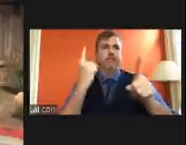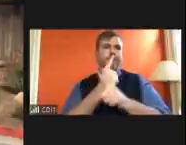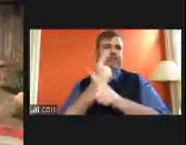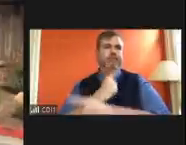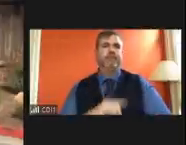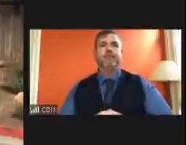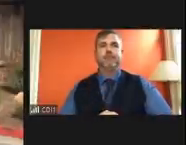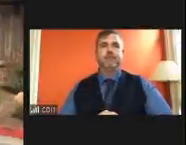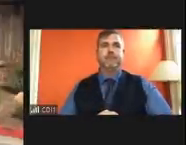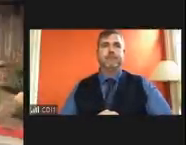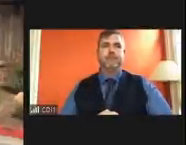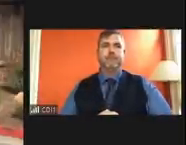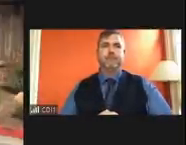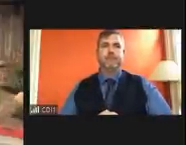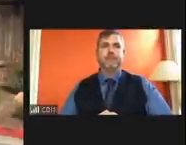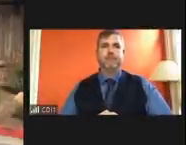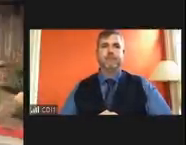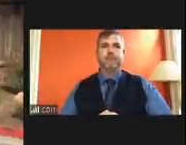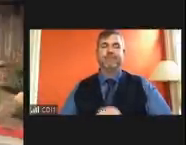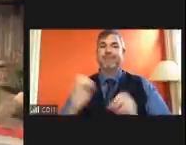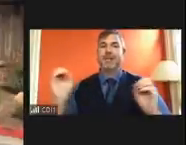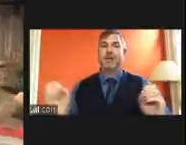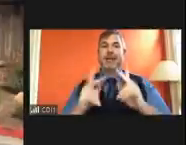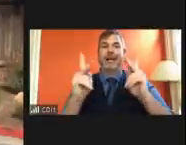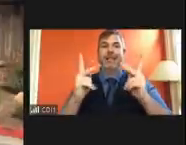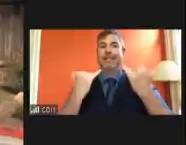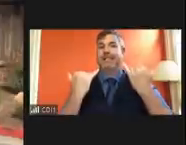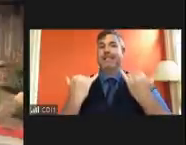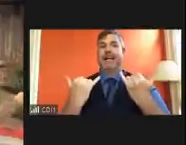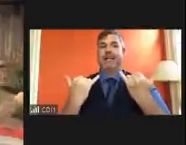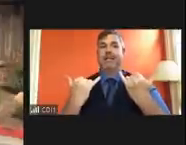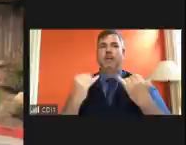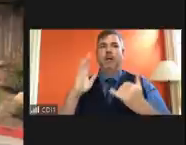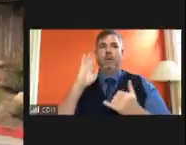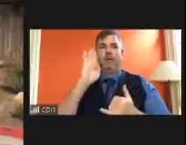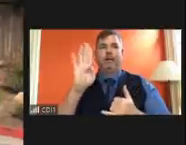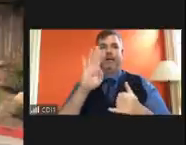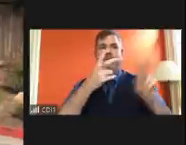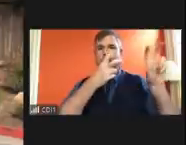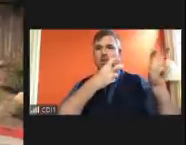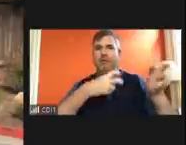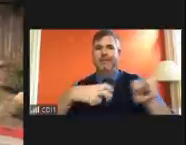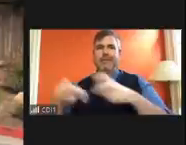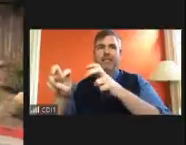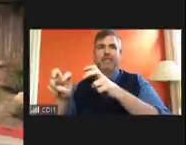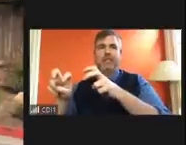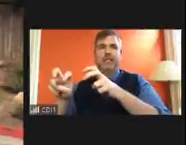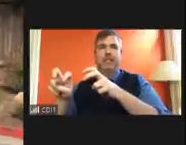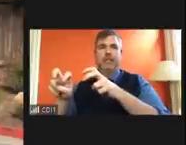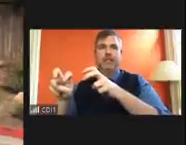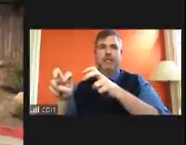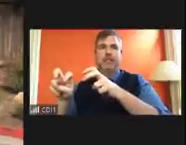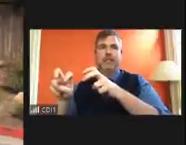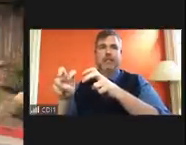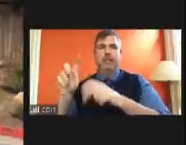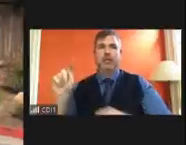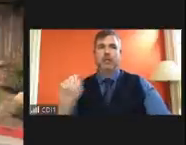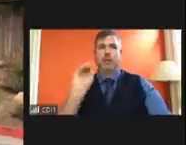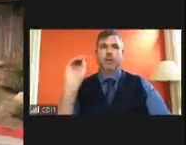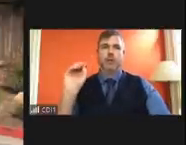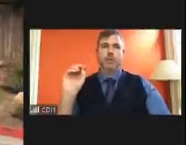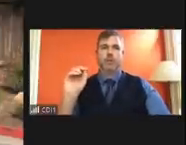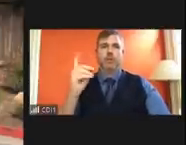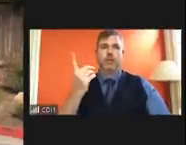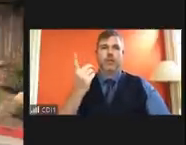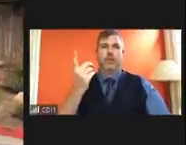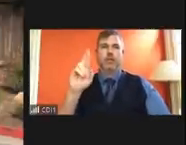it. Okay, so now we are going to transition over to Dr. Lowe, who